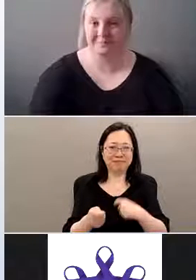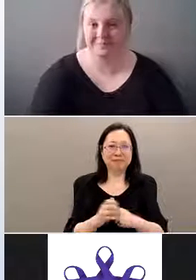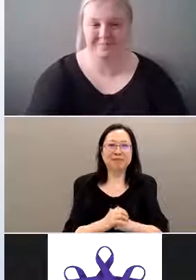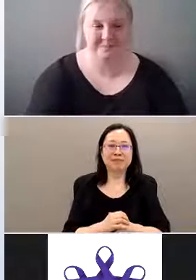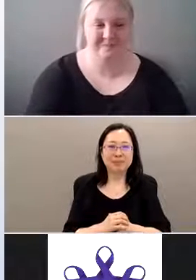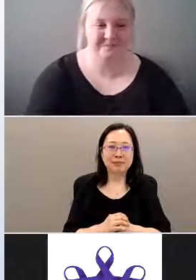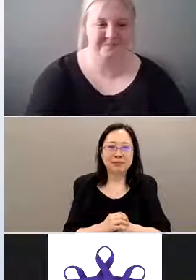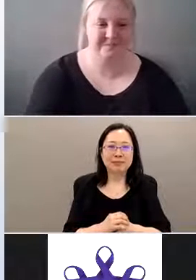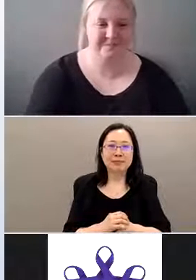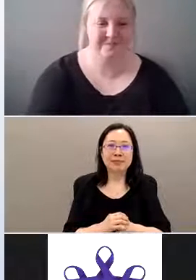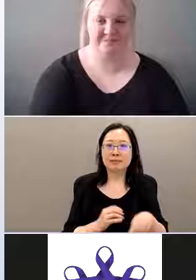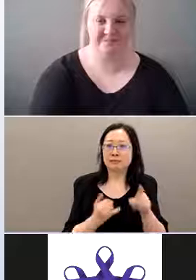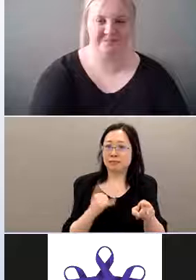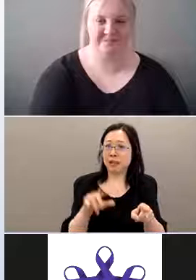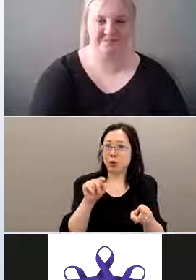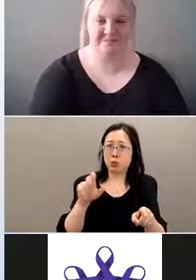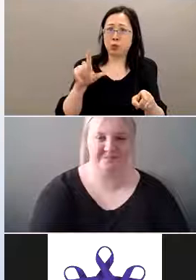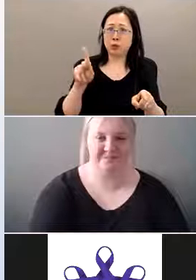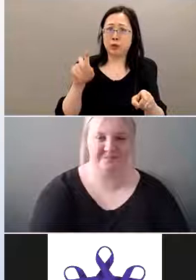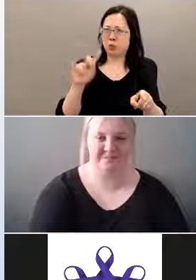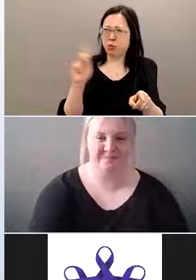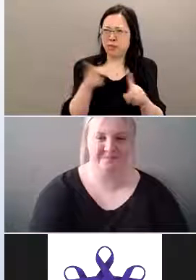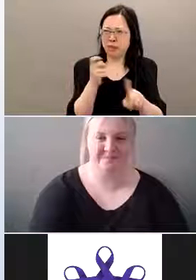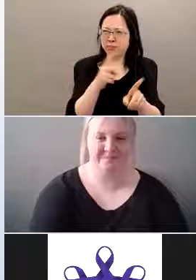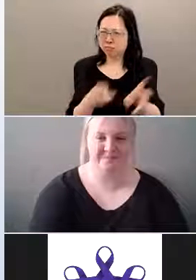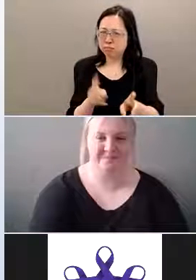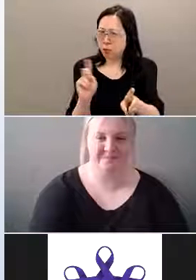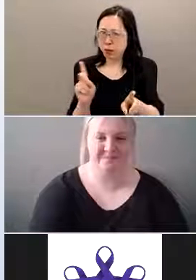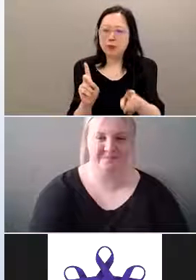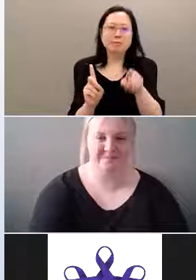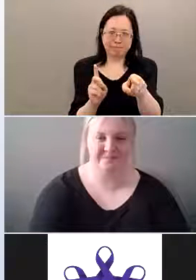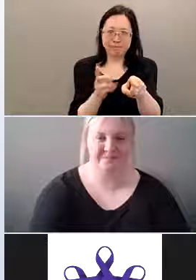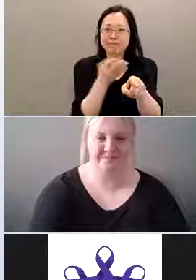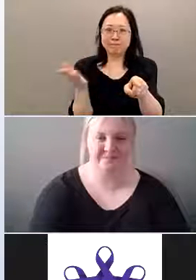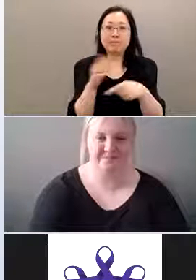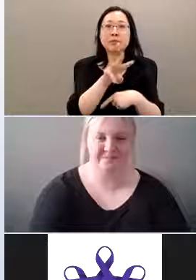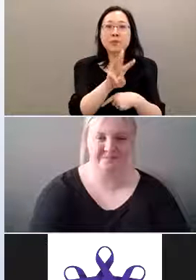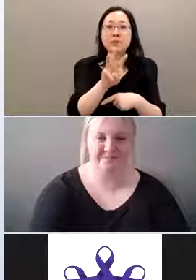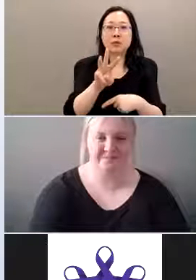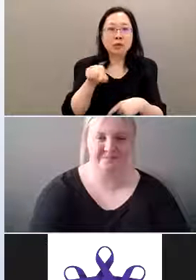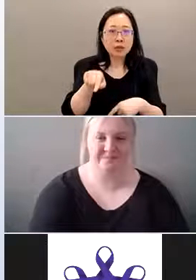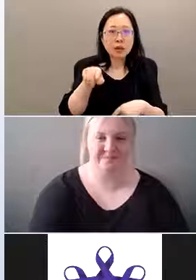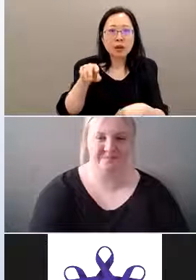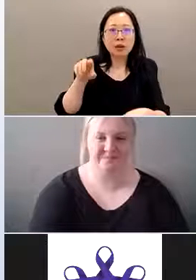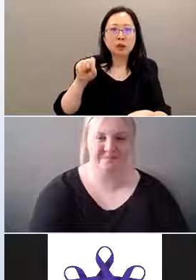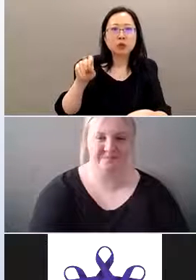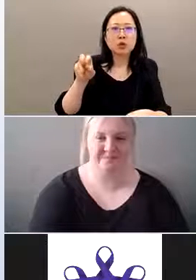toolkit. So the toolkit can be downloaded through the Sheridan Source